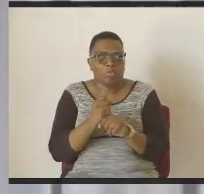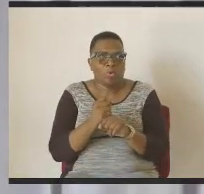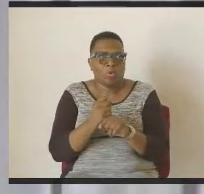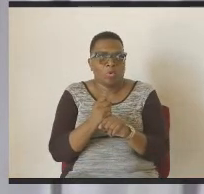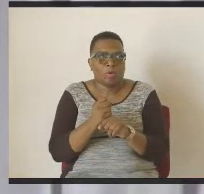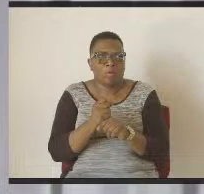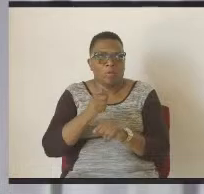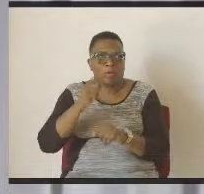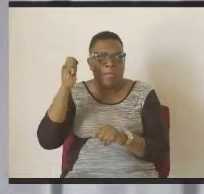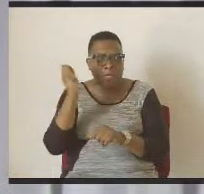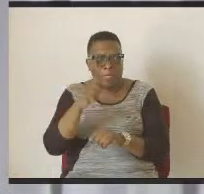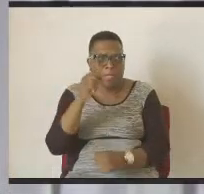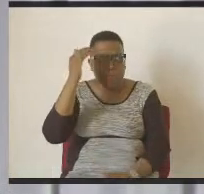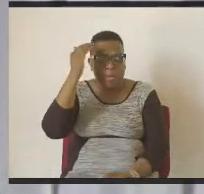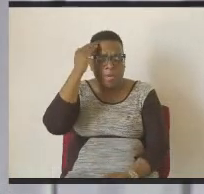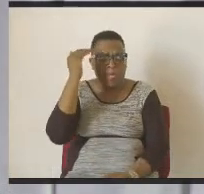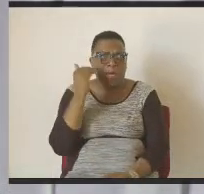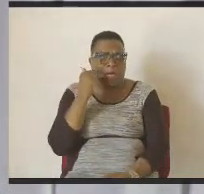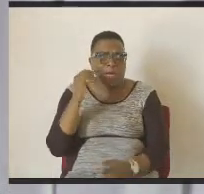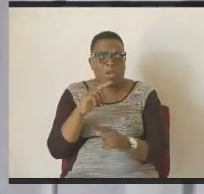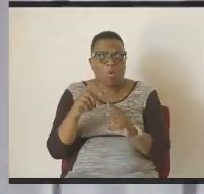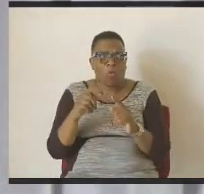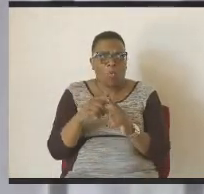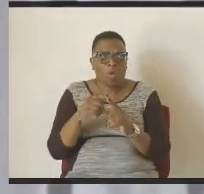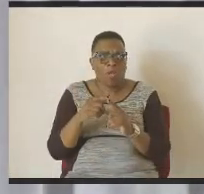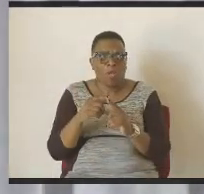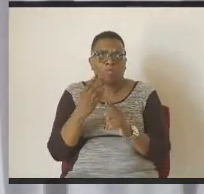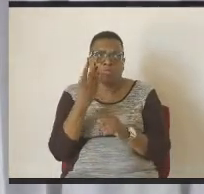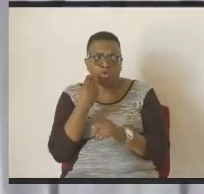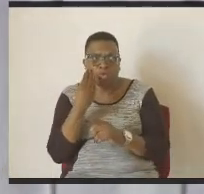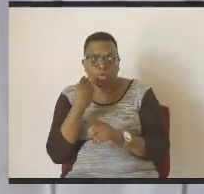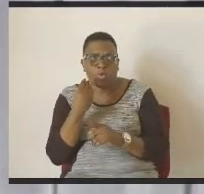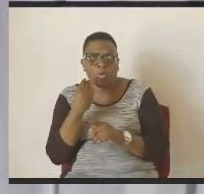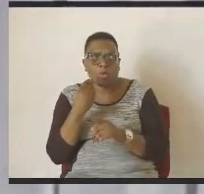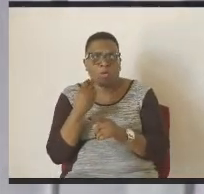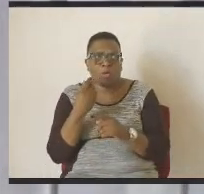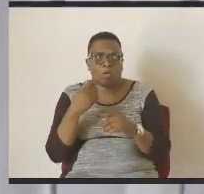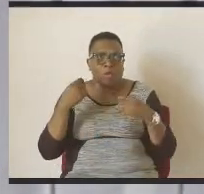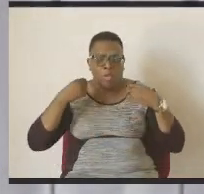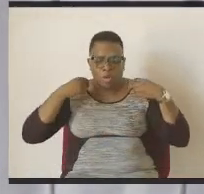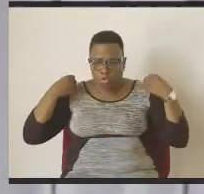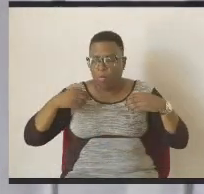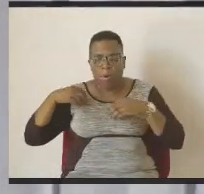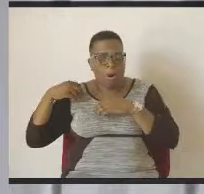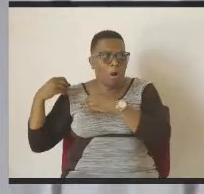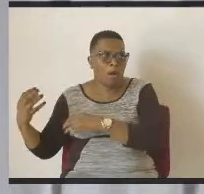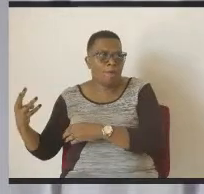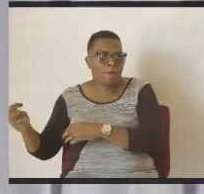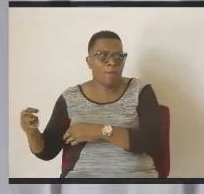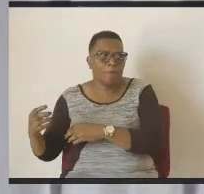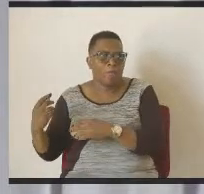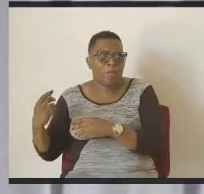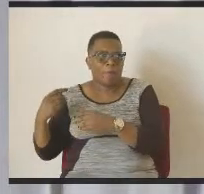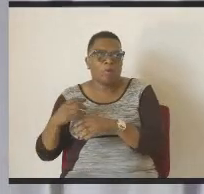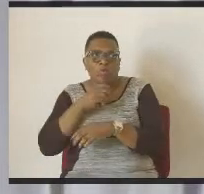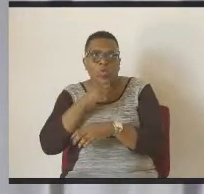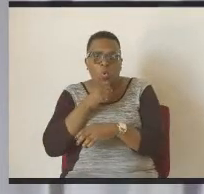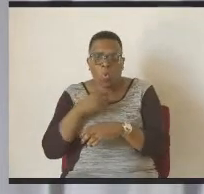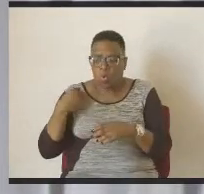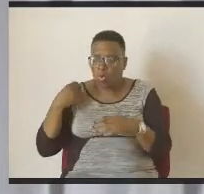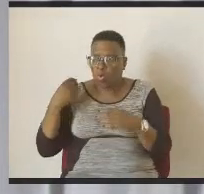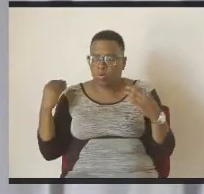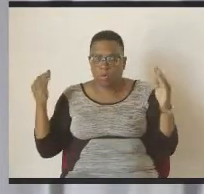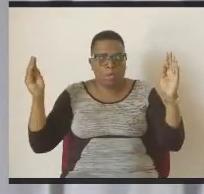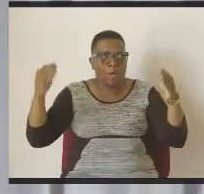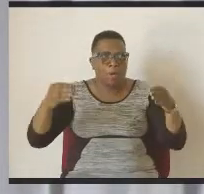the head. And when they had mocked him, they took the robe off him, put his own clothes on him, and